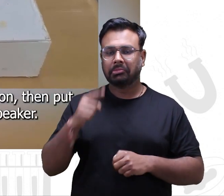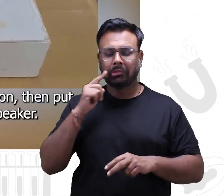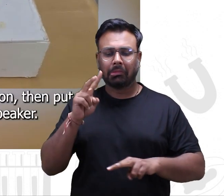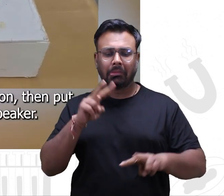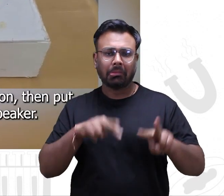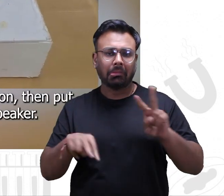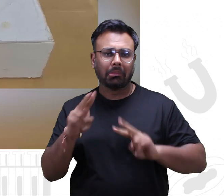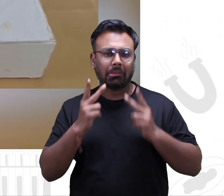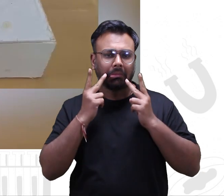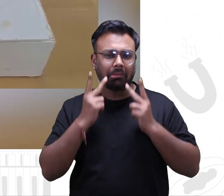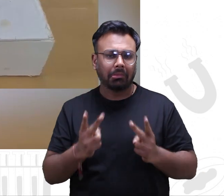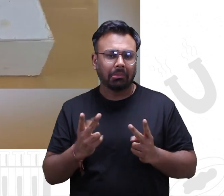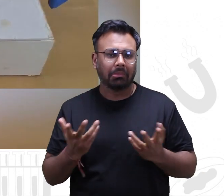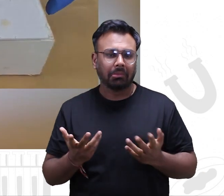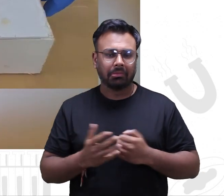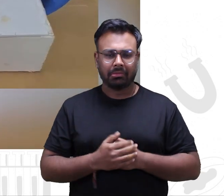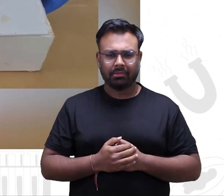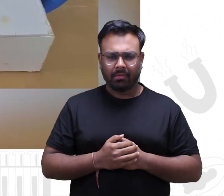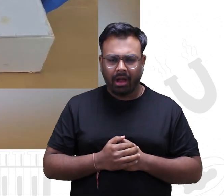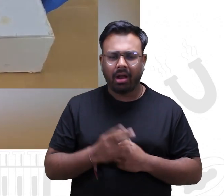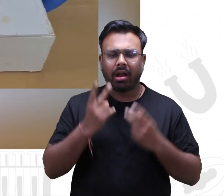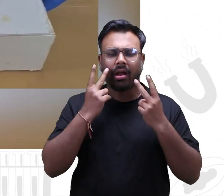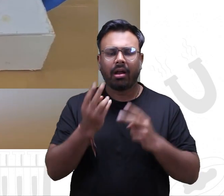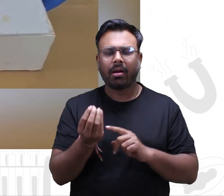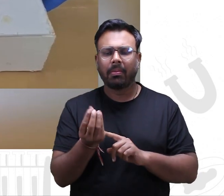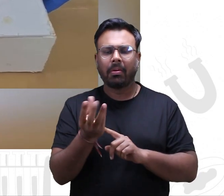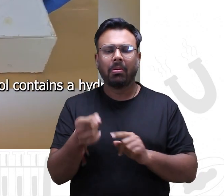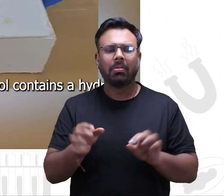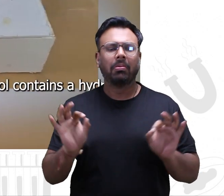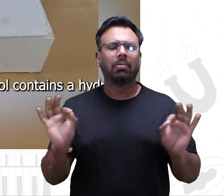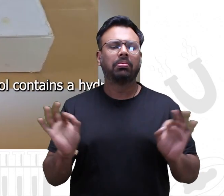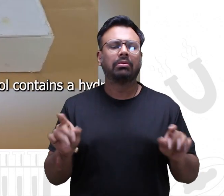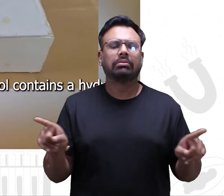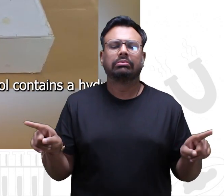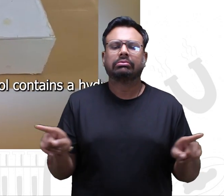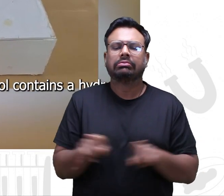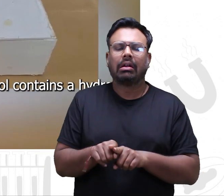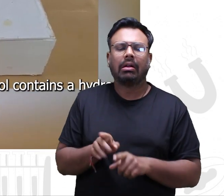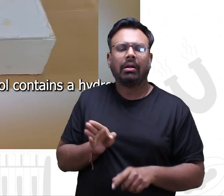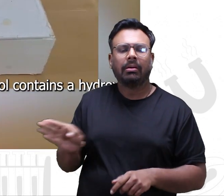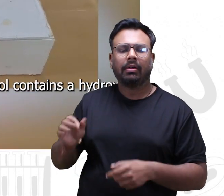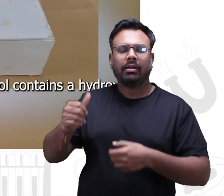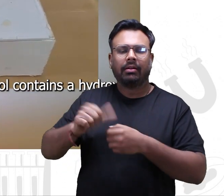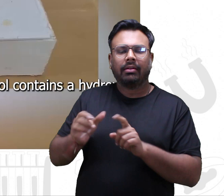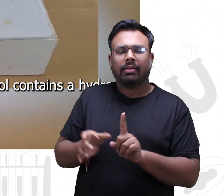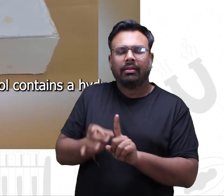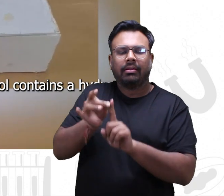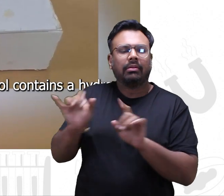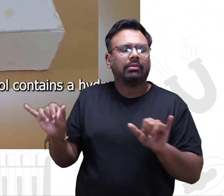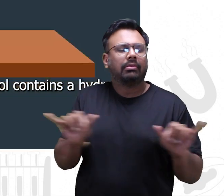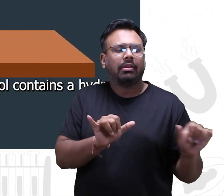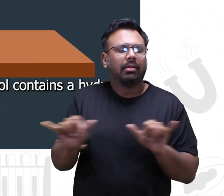apart in the beaker. Now flip the switch on and observe. Observation: the bulb does not glow